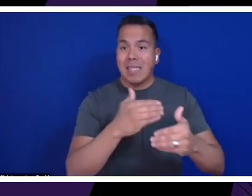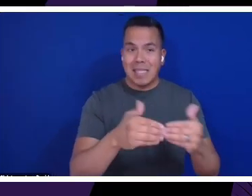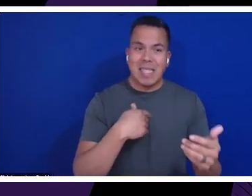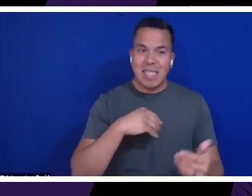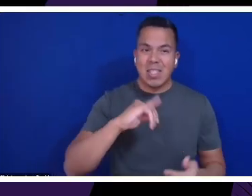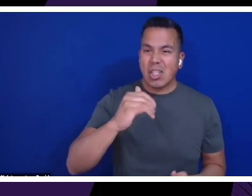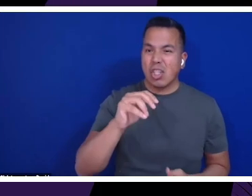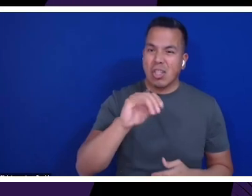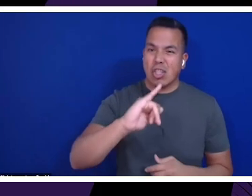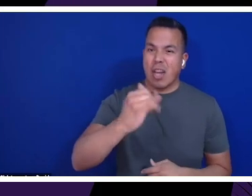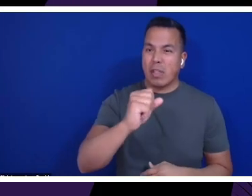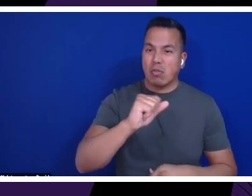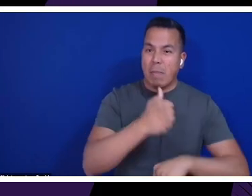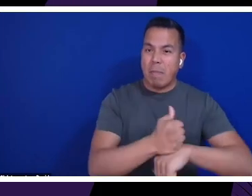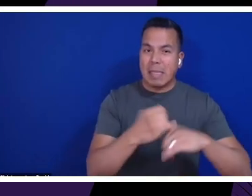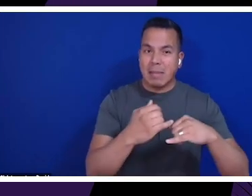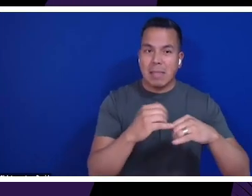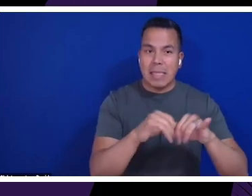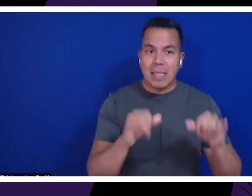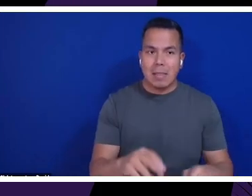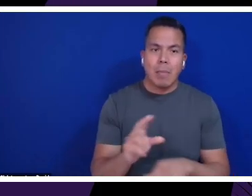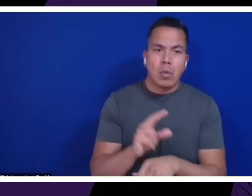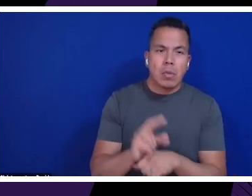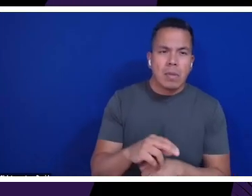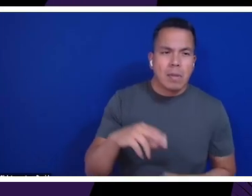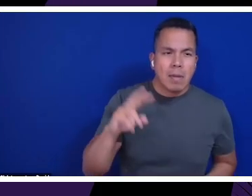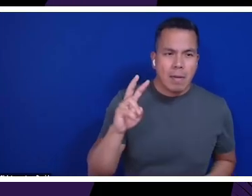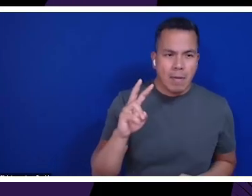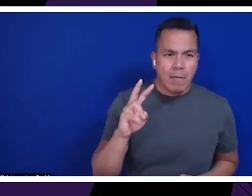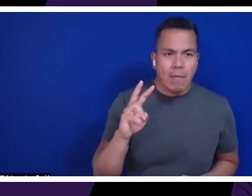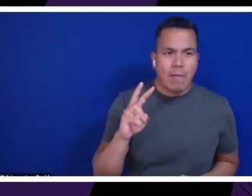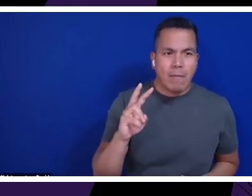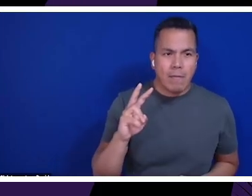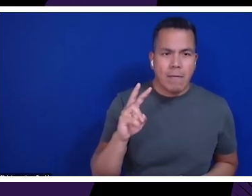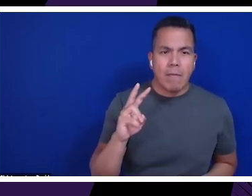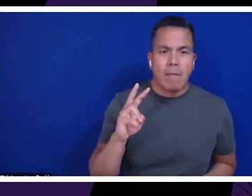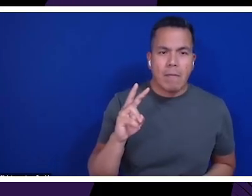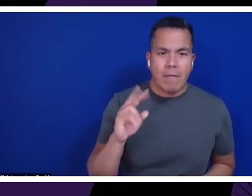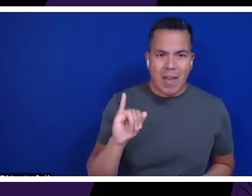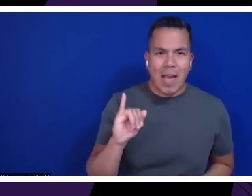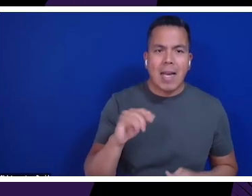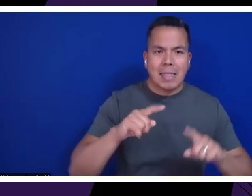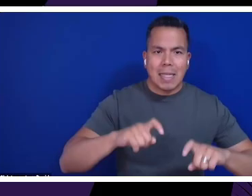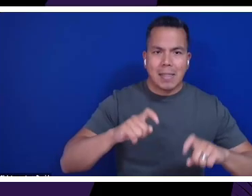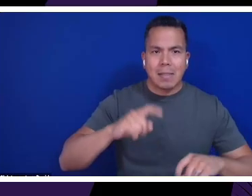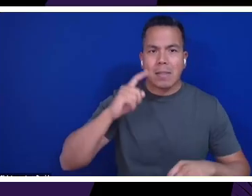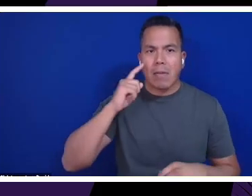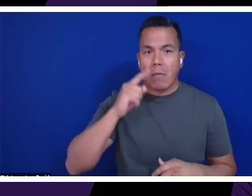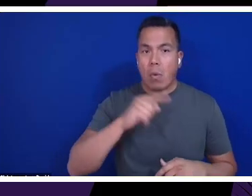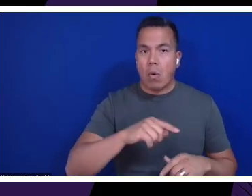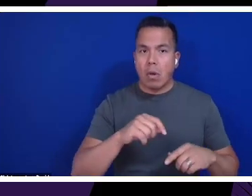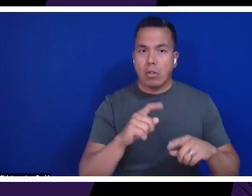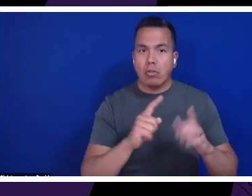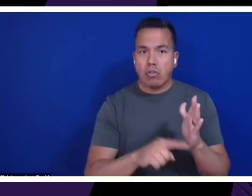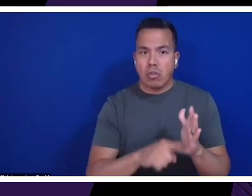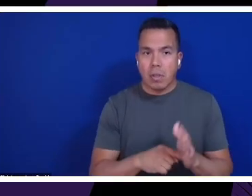is a JavaScript-based system that uses Vitest as the testing infrastructure. Now, when we started this project, I had a